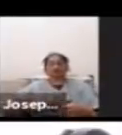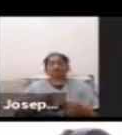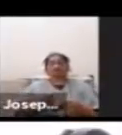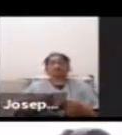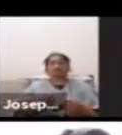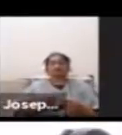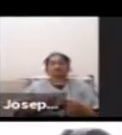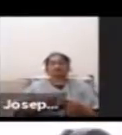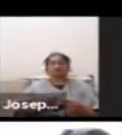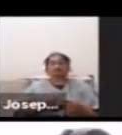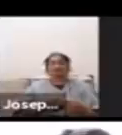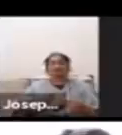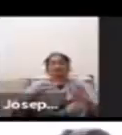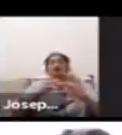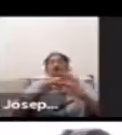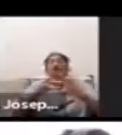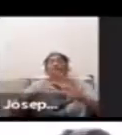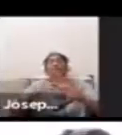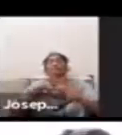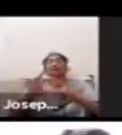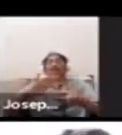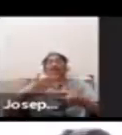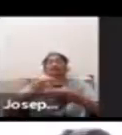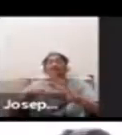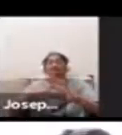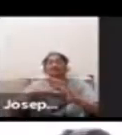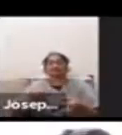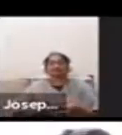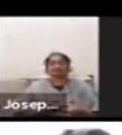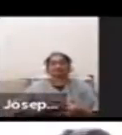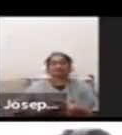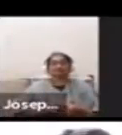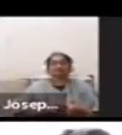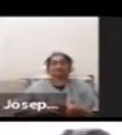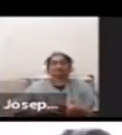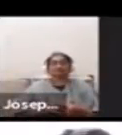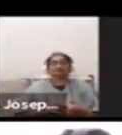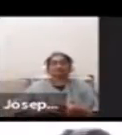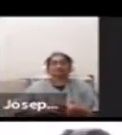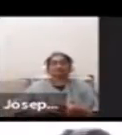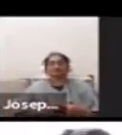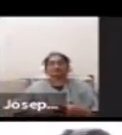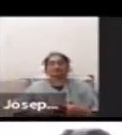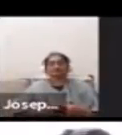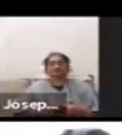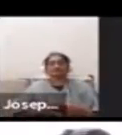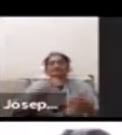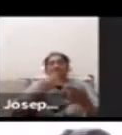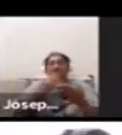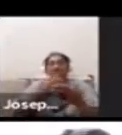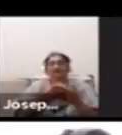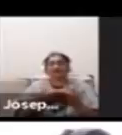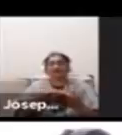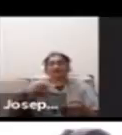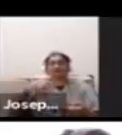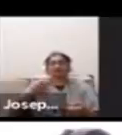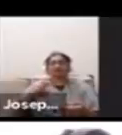the art and disability space, and draw some parallels. Thank you so much, Peter, for joining us